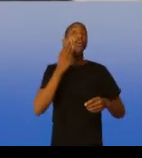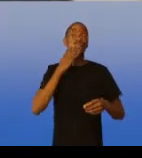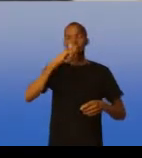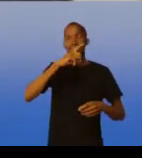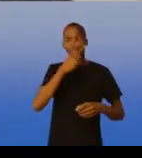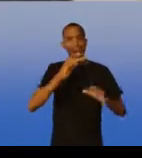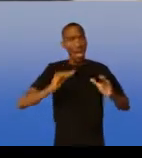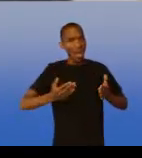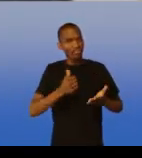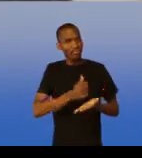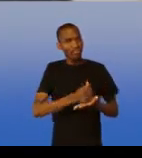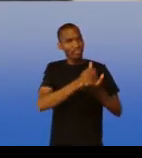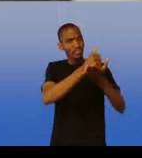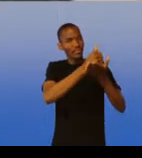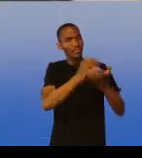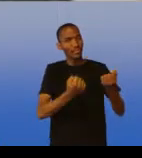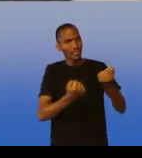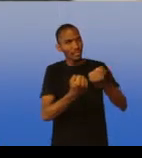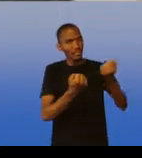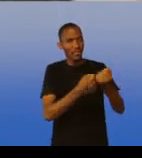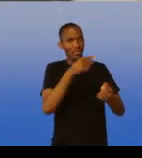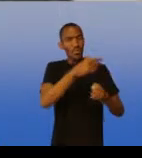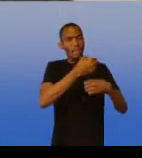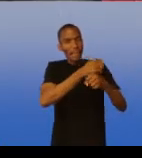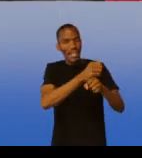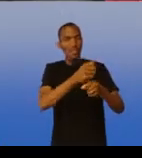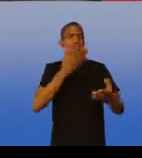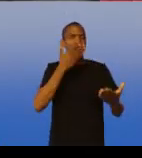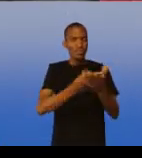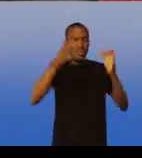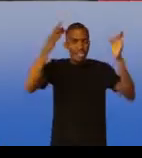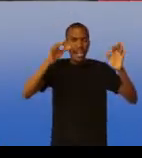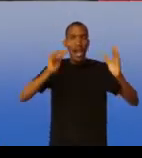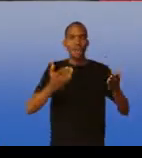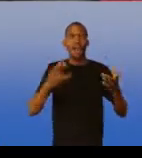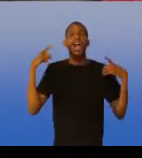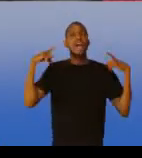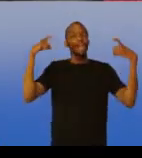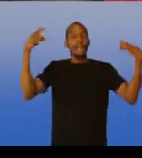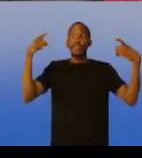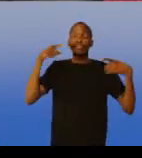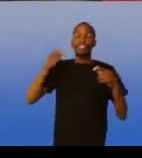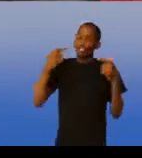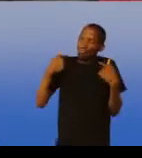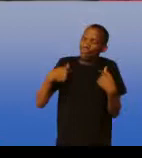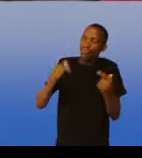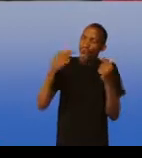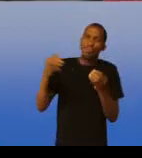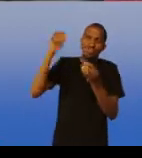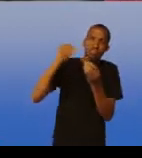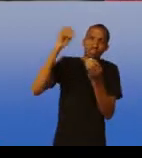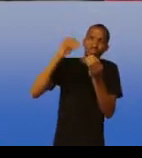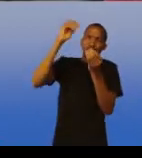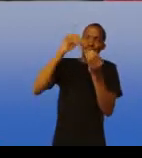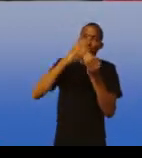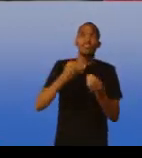thrive, to be able to know how to make the right decisions as they grow. The government of Botswana has been doing so much, with the treatment being